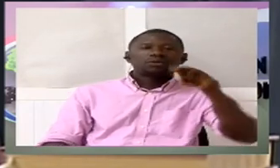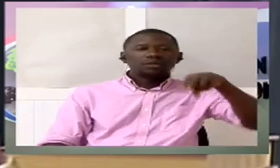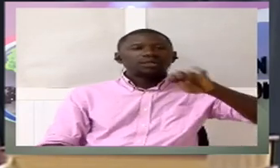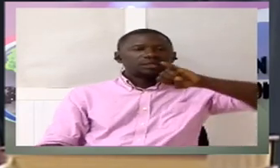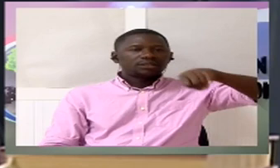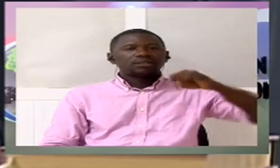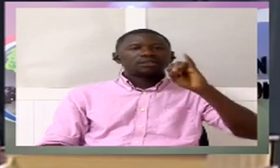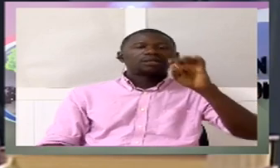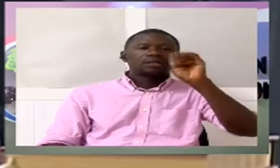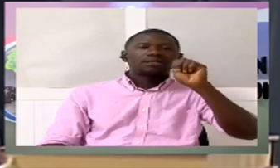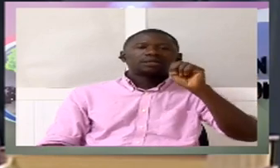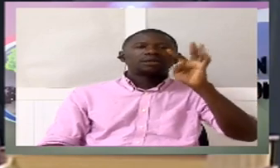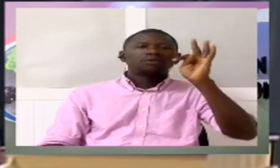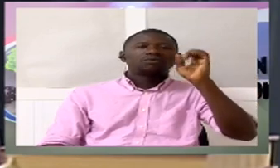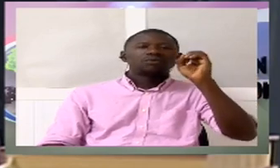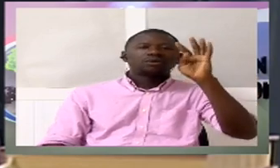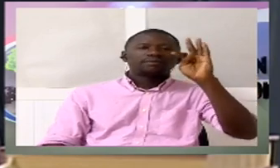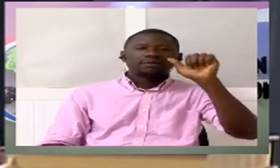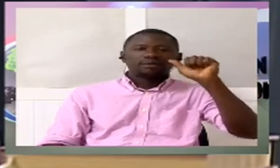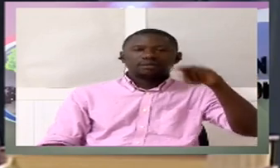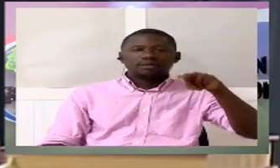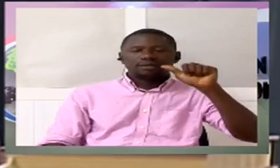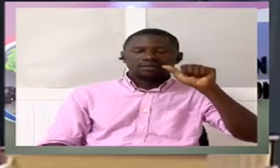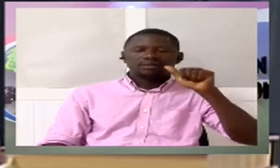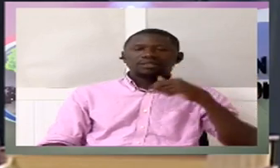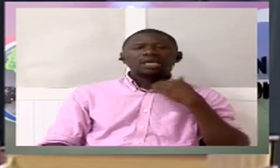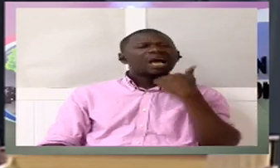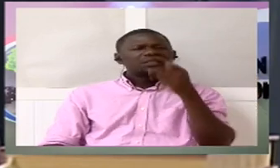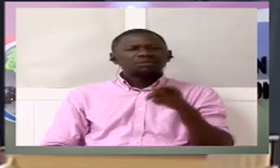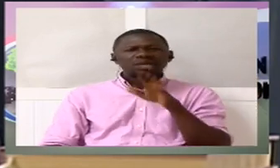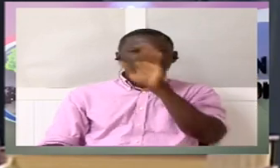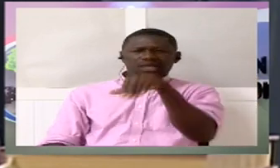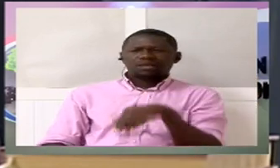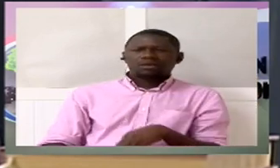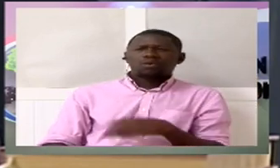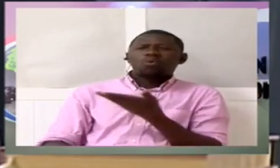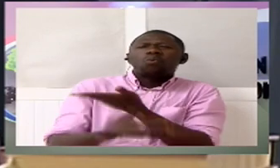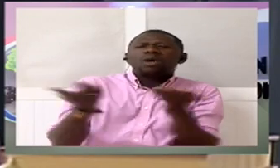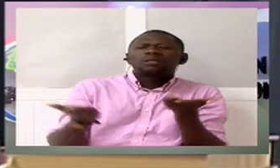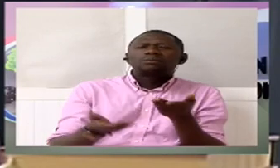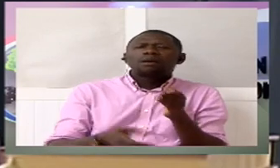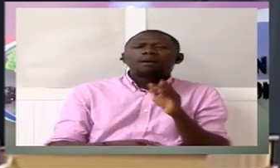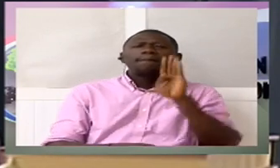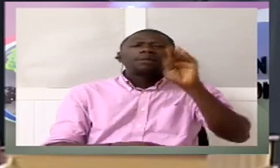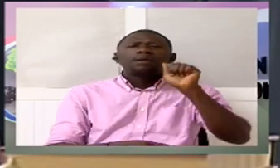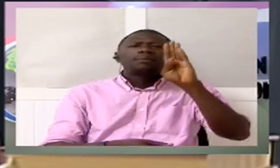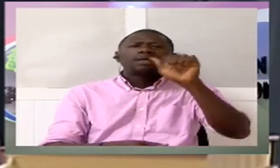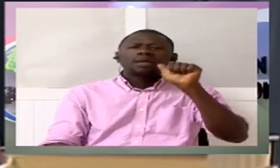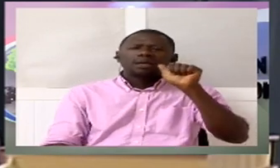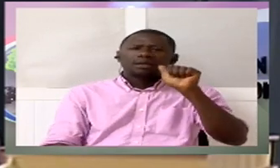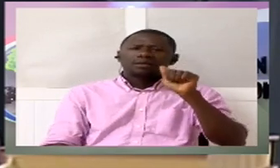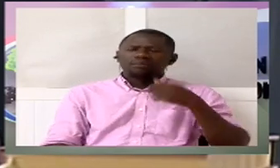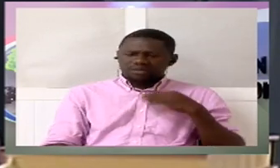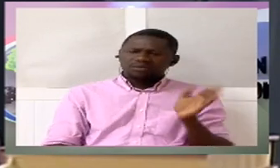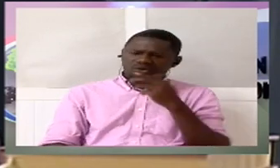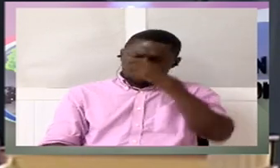is Baba? Kai ko Baba tata duko la. I said to her, well, Baba has gone to work. I telephone ring off. And she rang off.